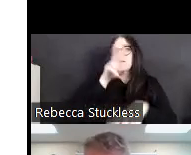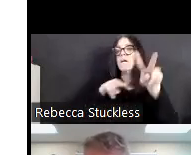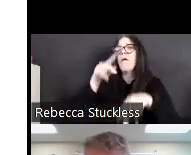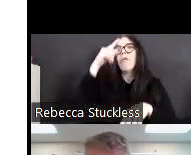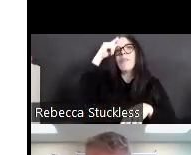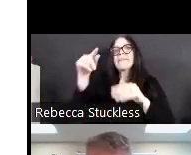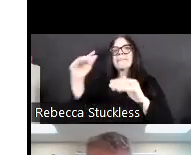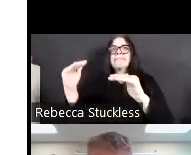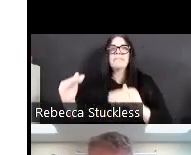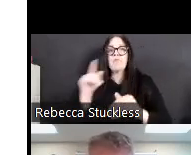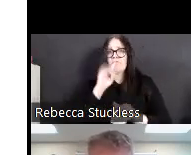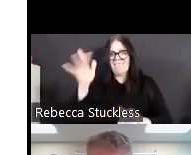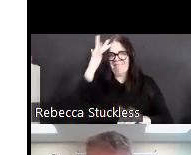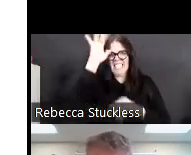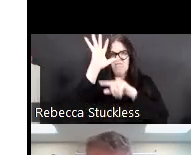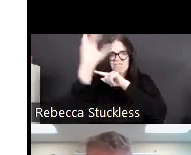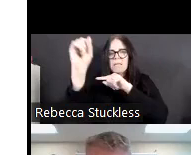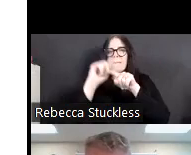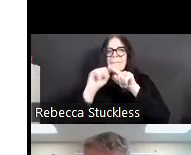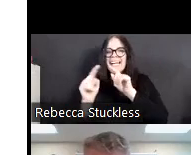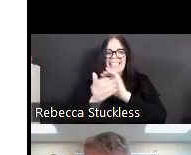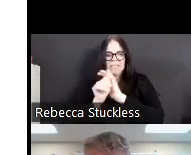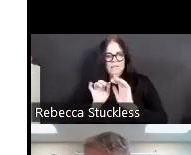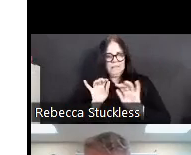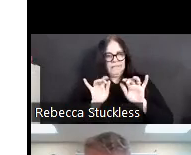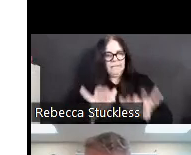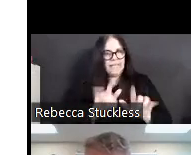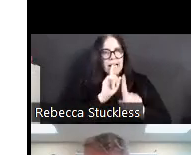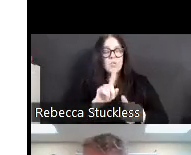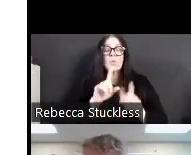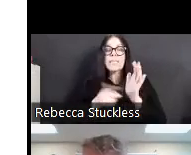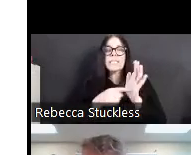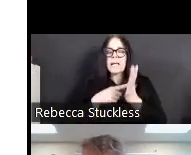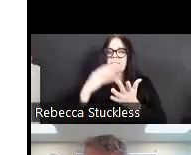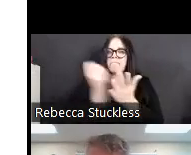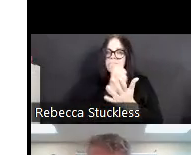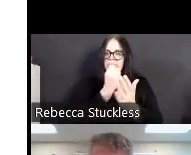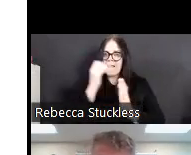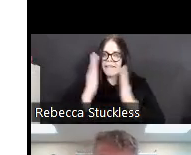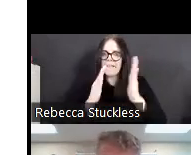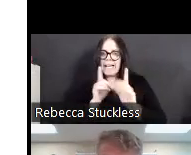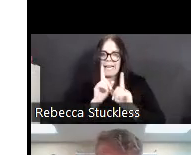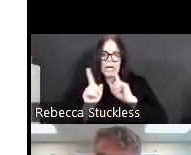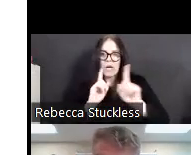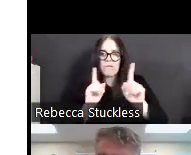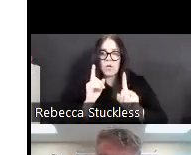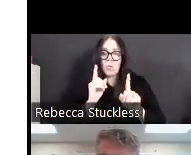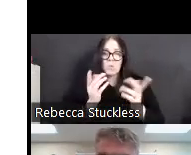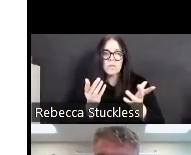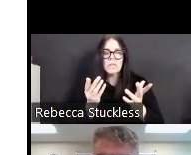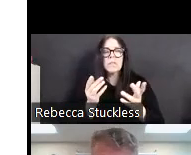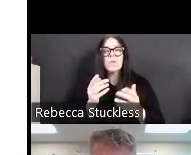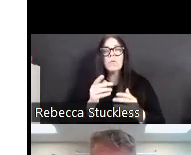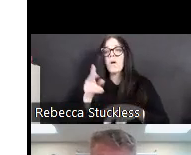lies with regards to it. So sometimes an interview is really good because You know, they present very well and they can solve